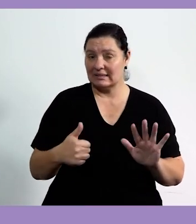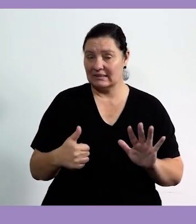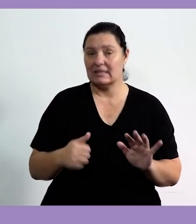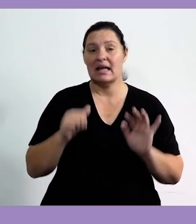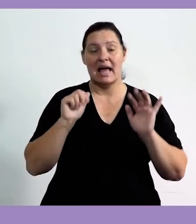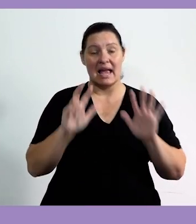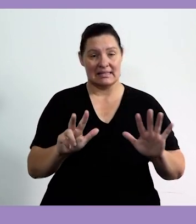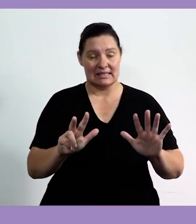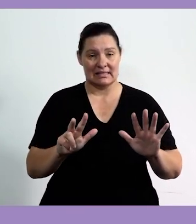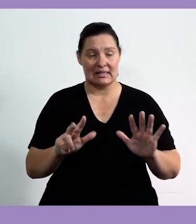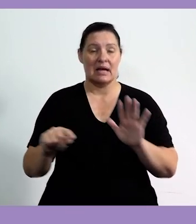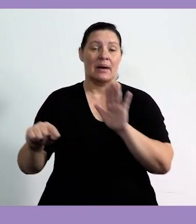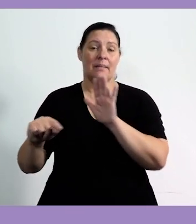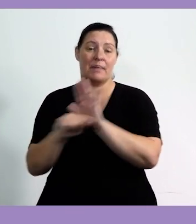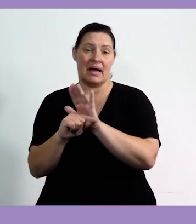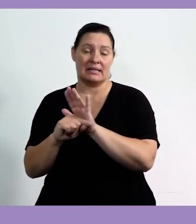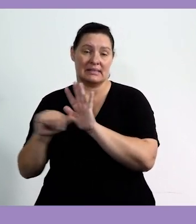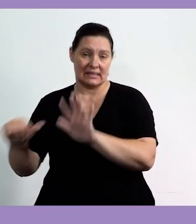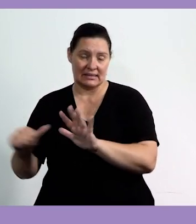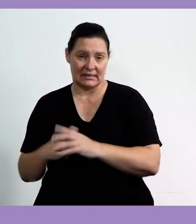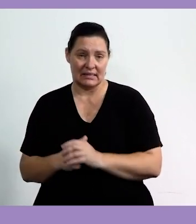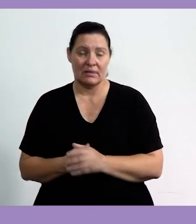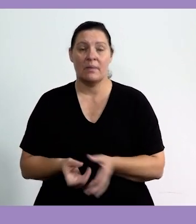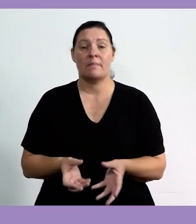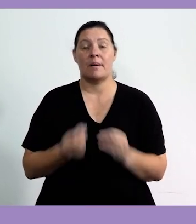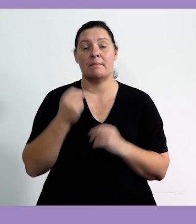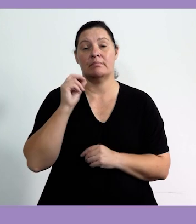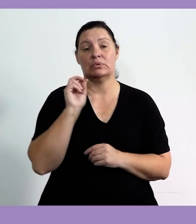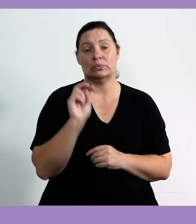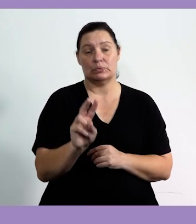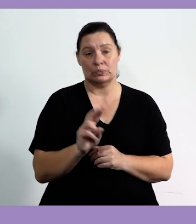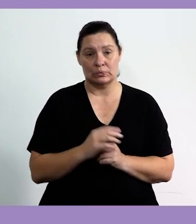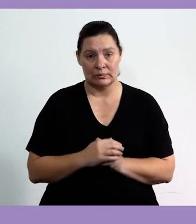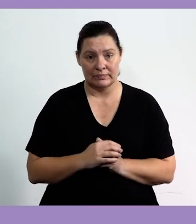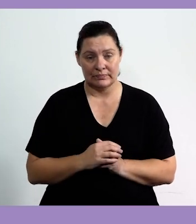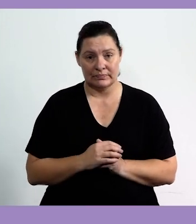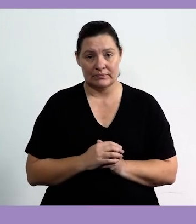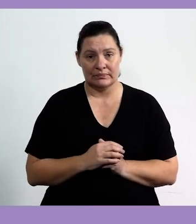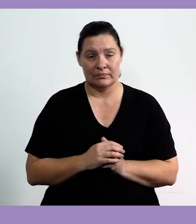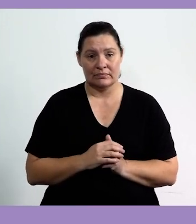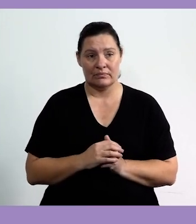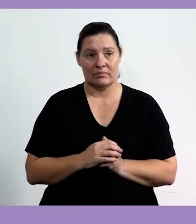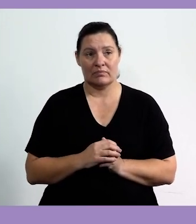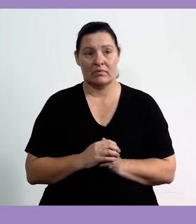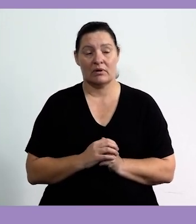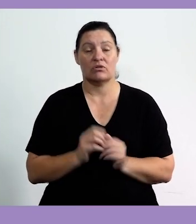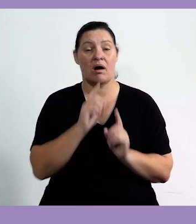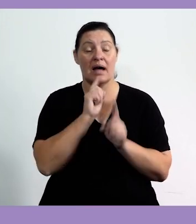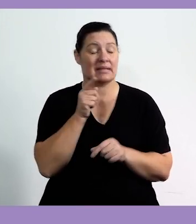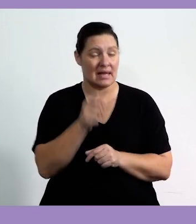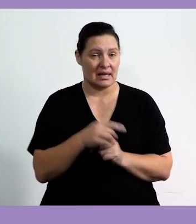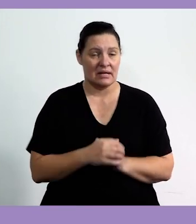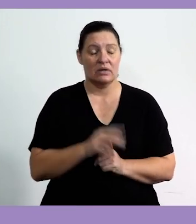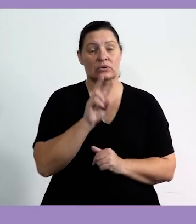6, that is 8, and we are going to subtract 6, that is going to leave us with 2. So the